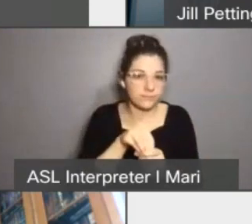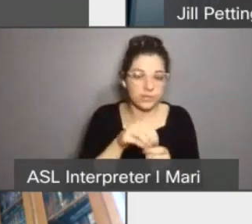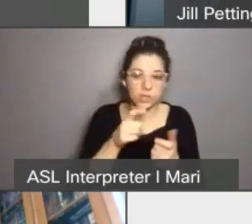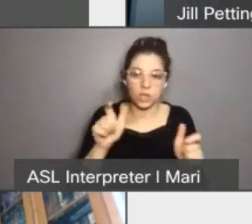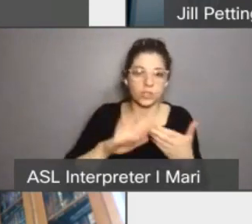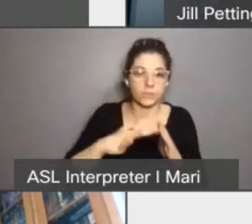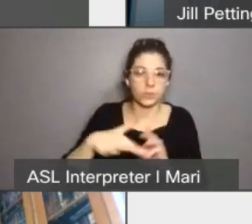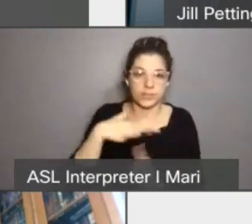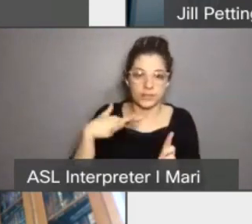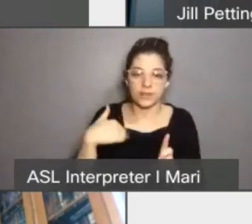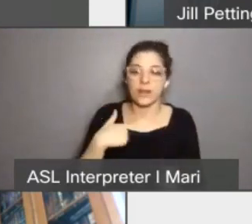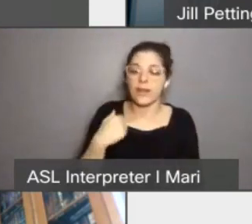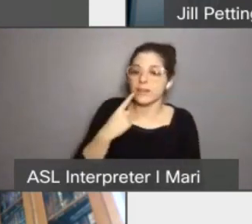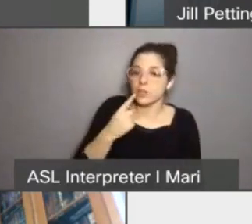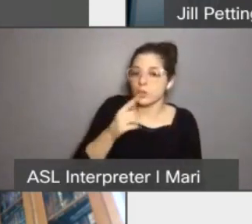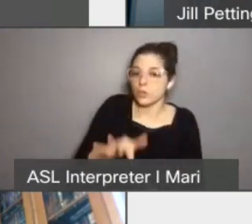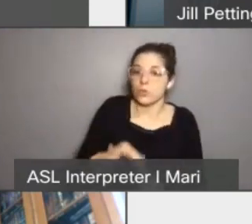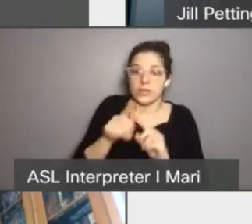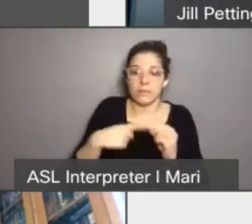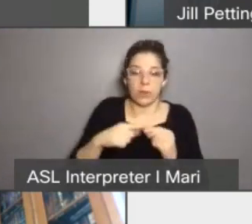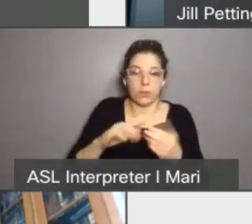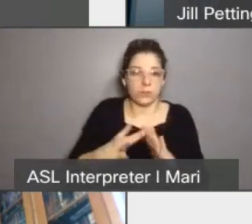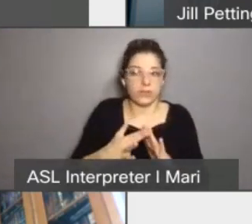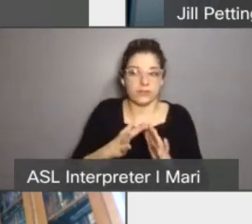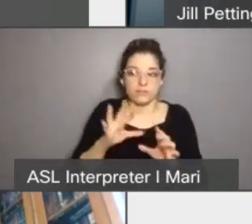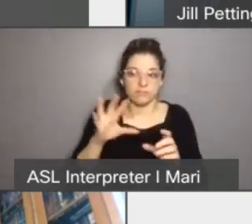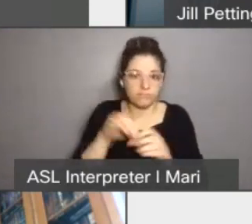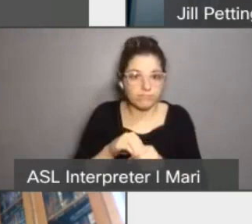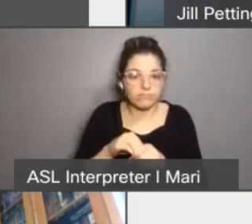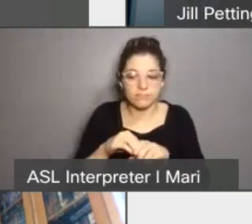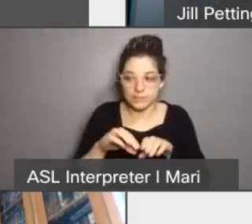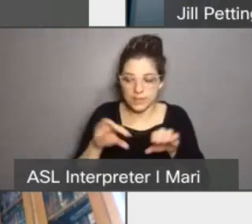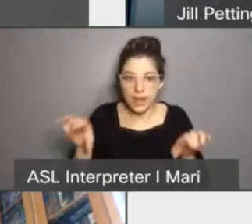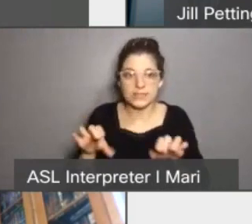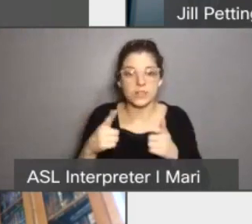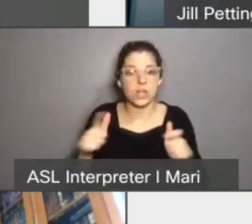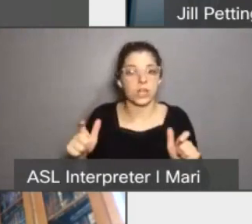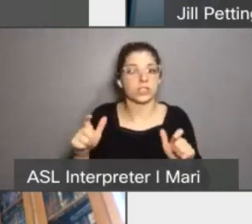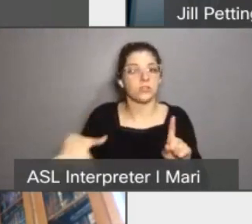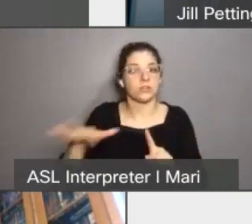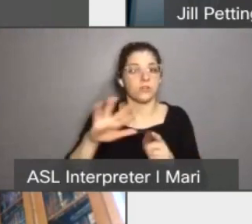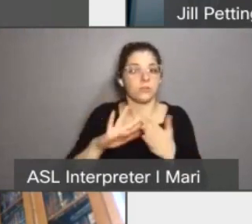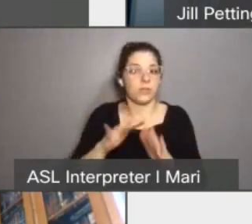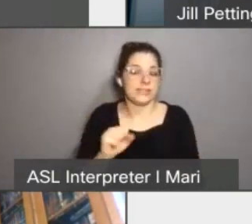community. And I think what's so unique about this community is how involved and active the larger stakeholder community is. And I